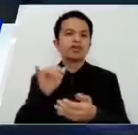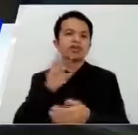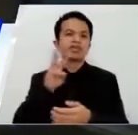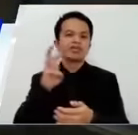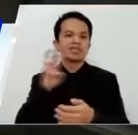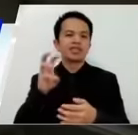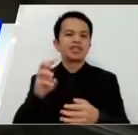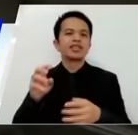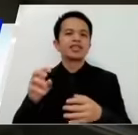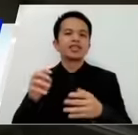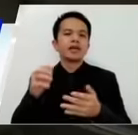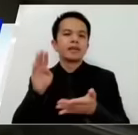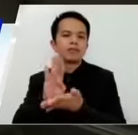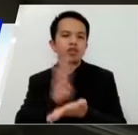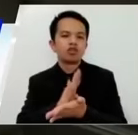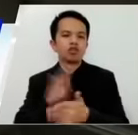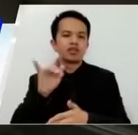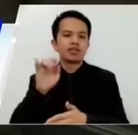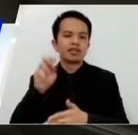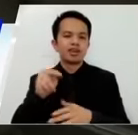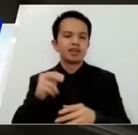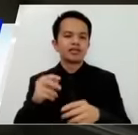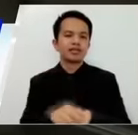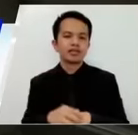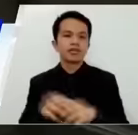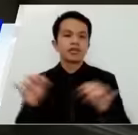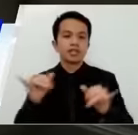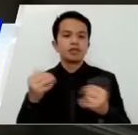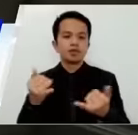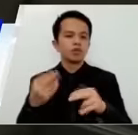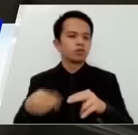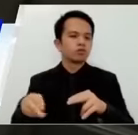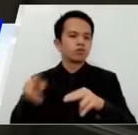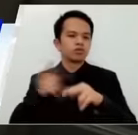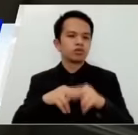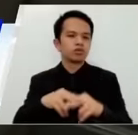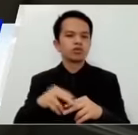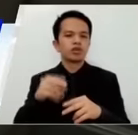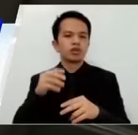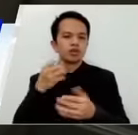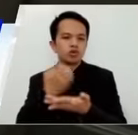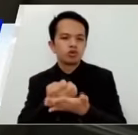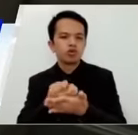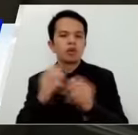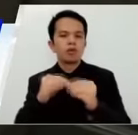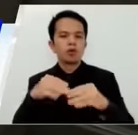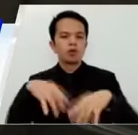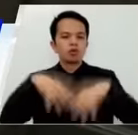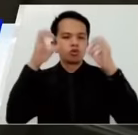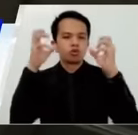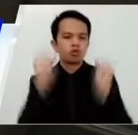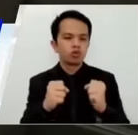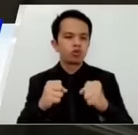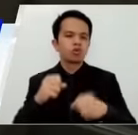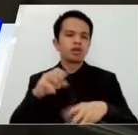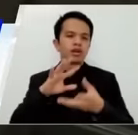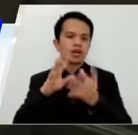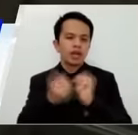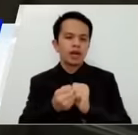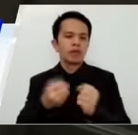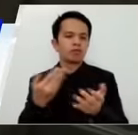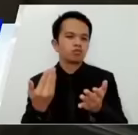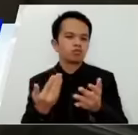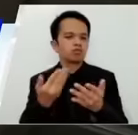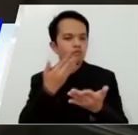We seek to identify ways of growing our economies and making them more resilient, climate-proofing our cities and